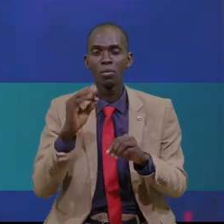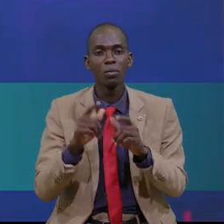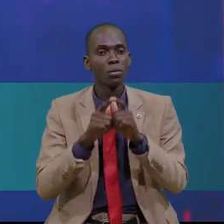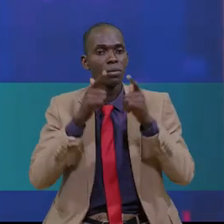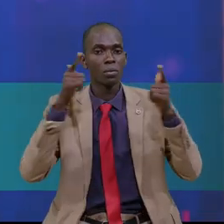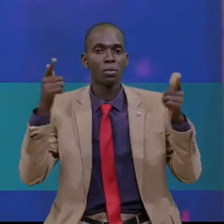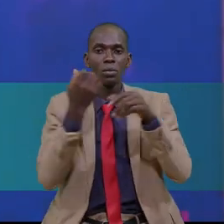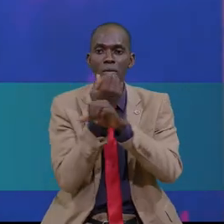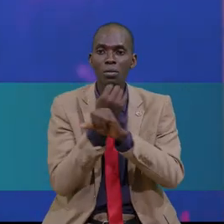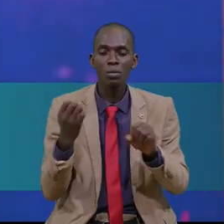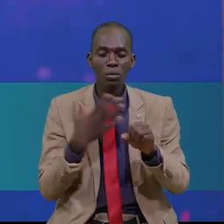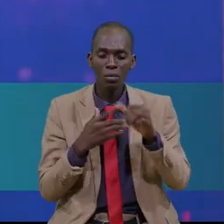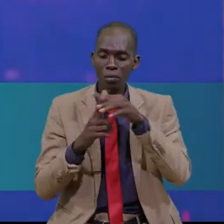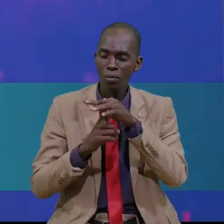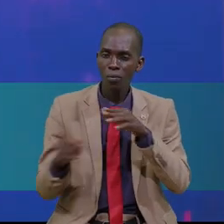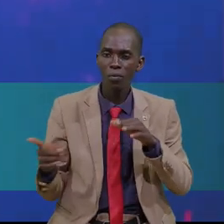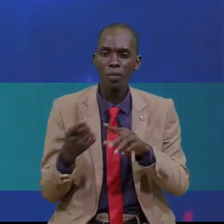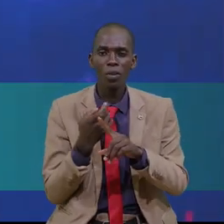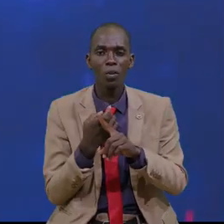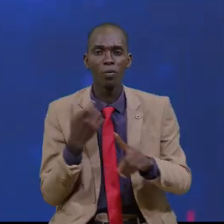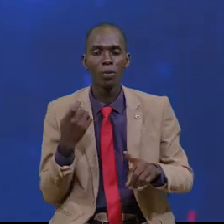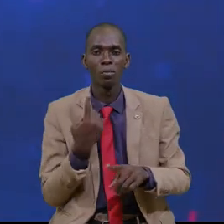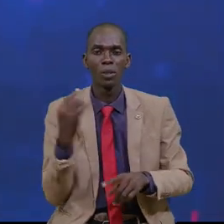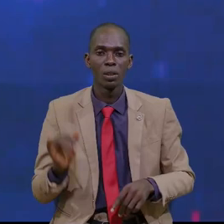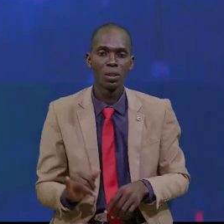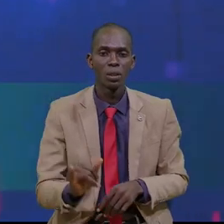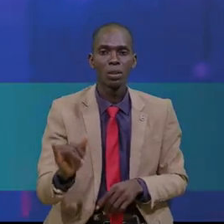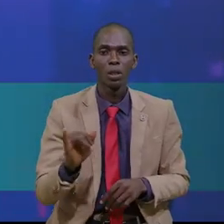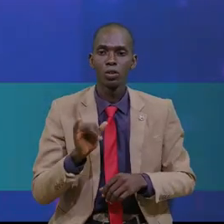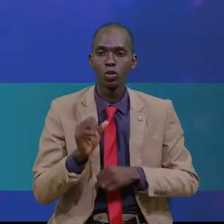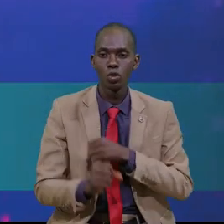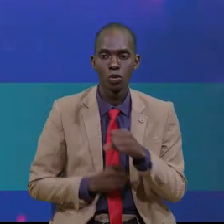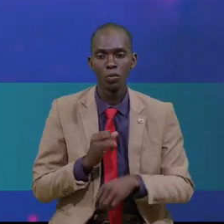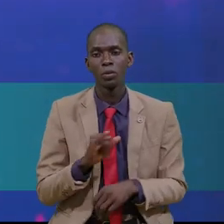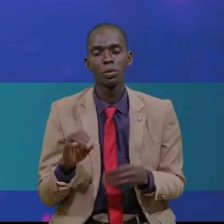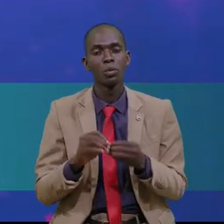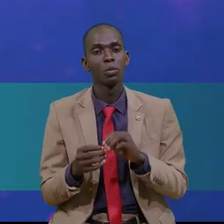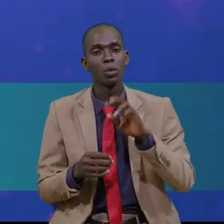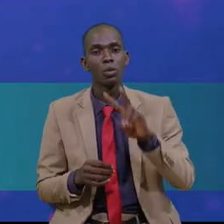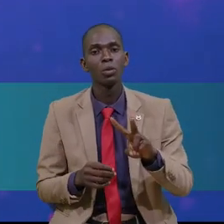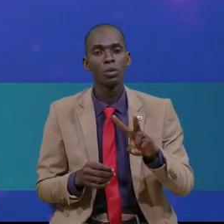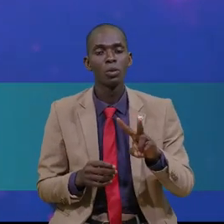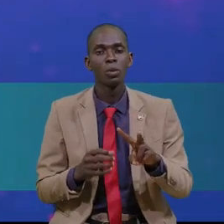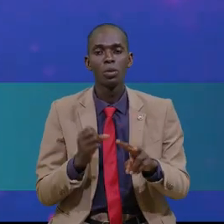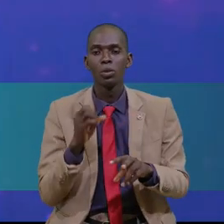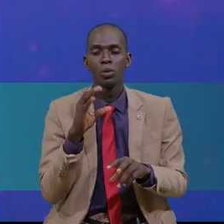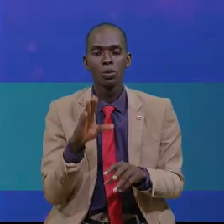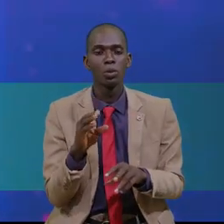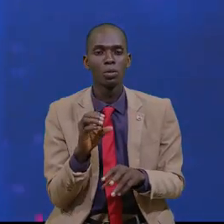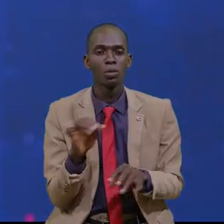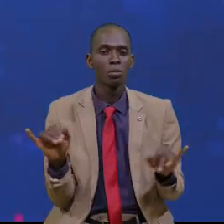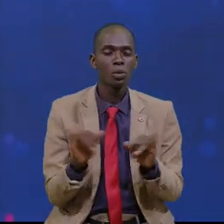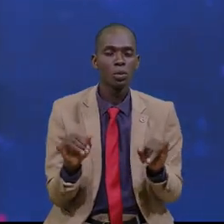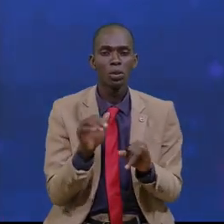and escape from eternal suffering. Number two, we're looking at such a great savior